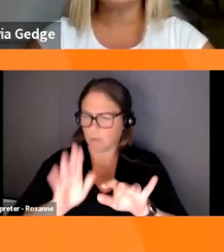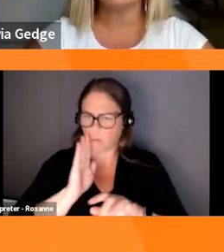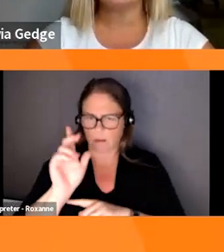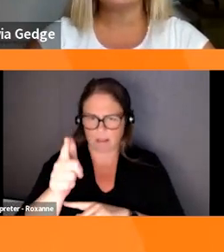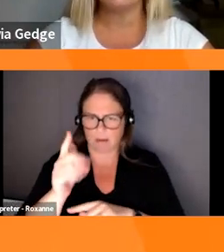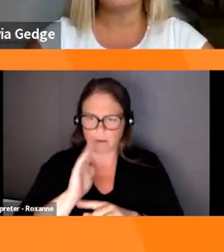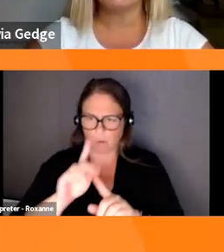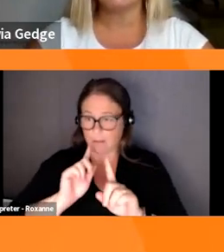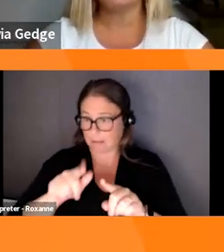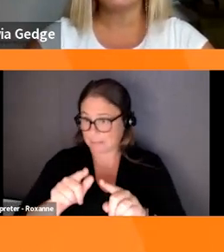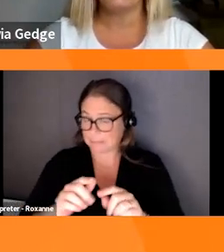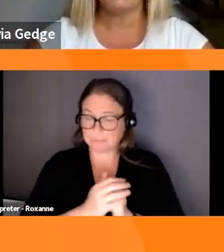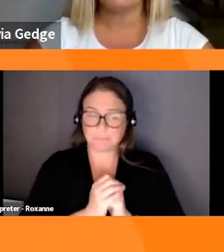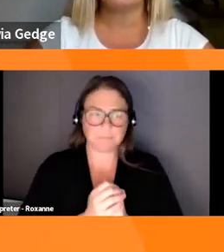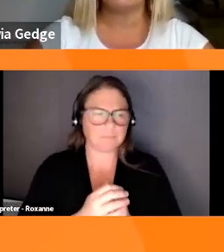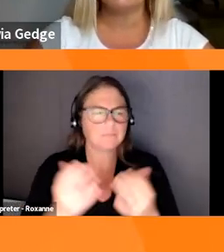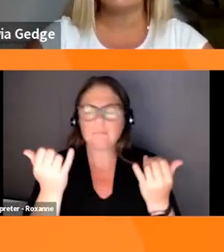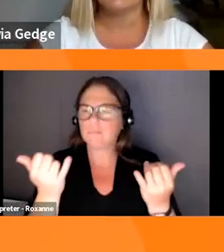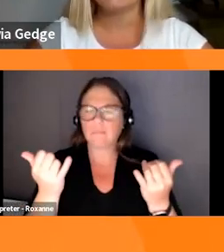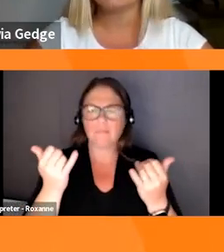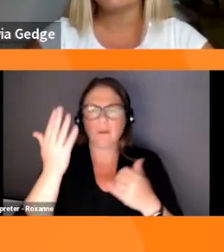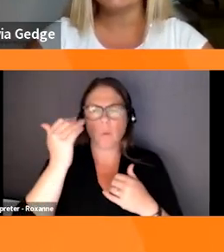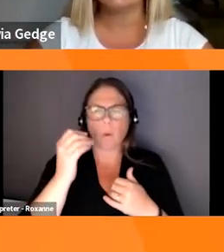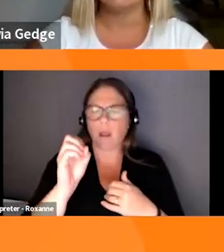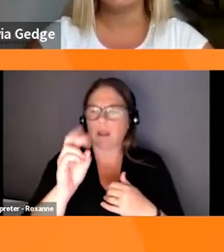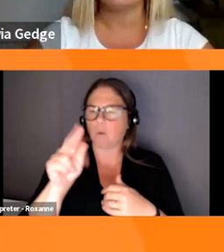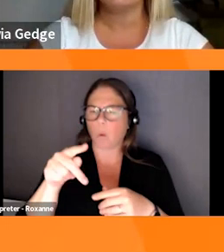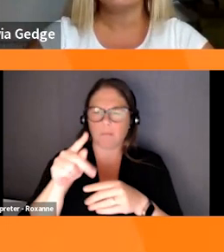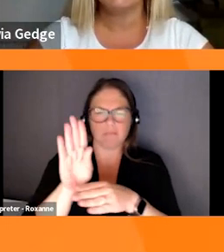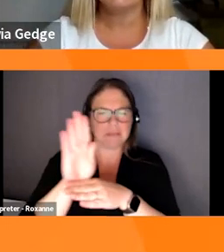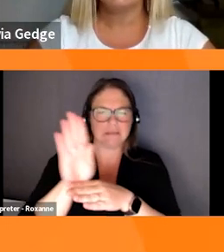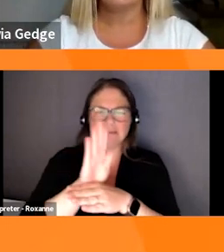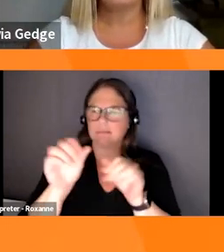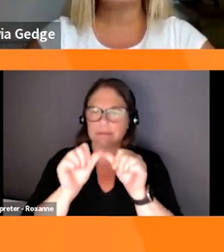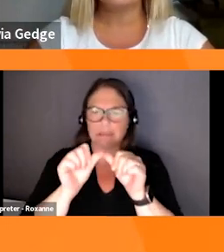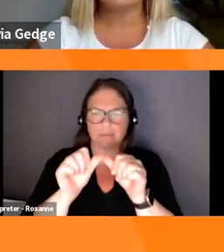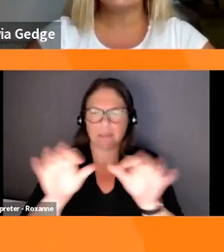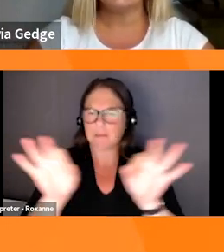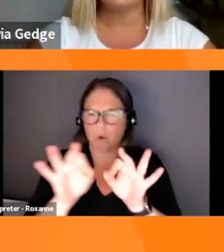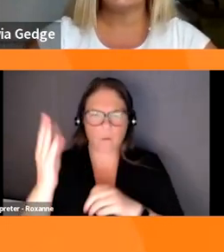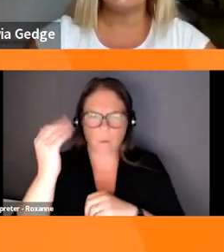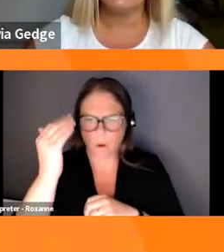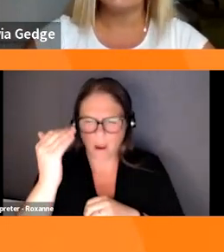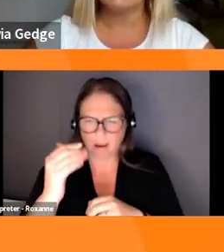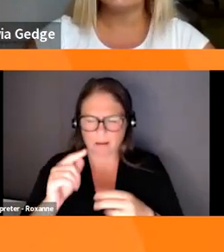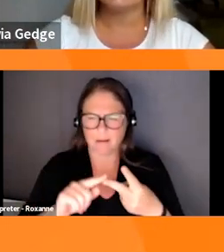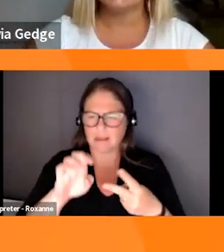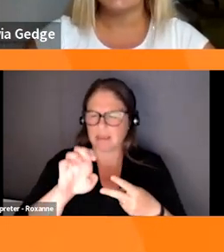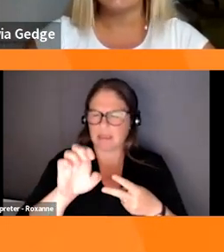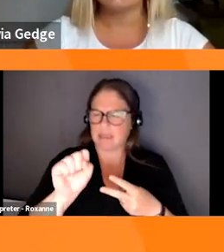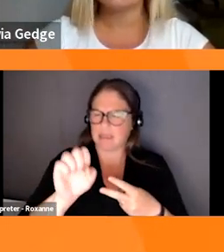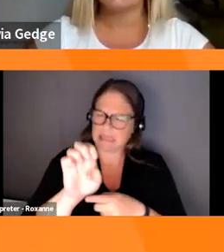today we're going to talk about why corporate sustainability is important. What is ESG